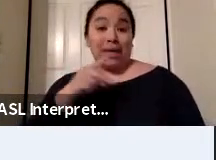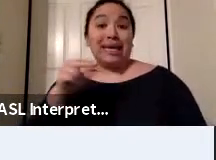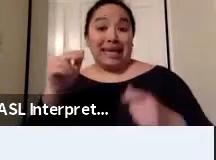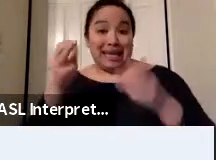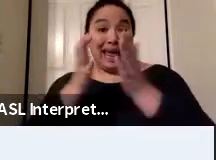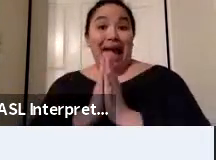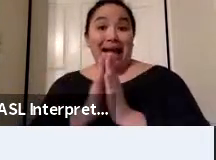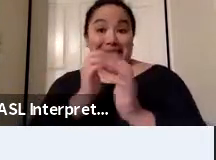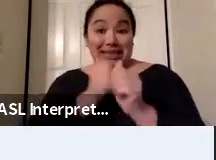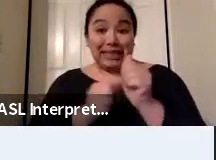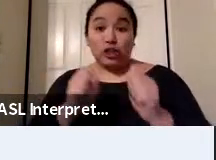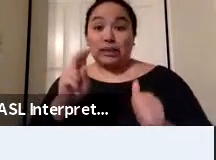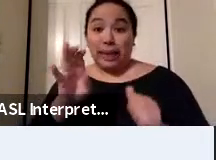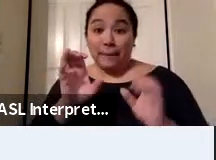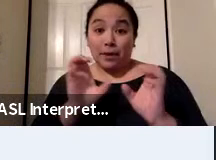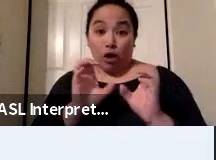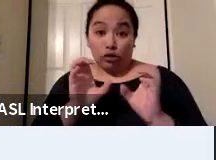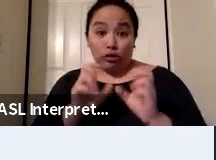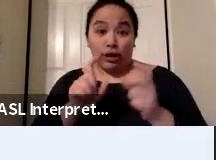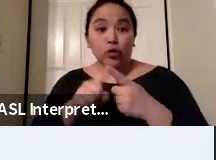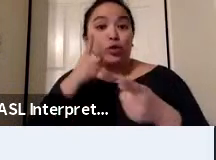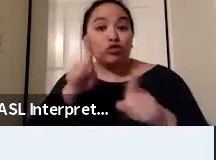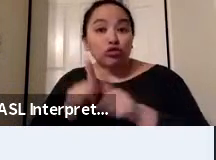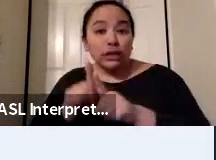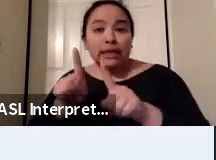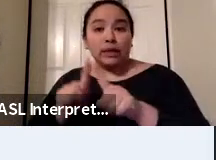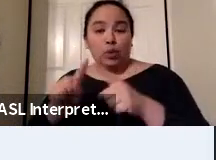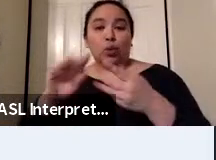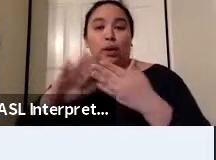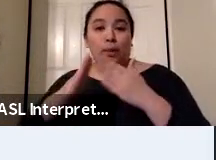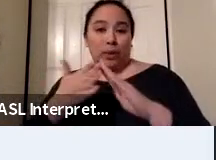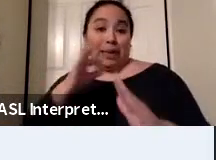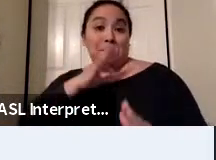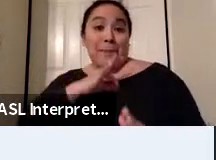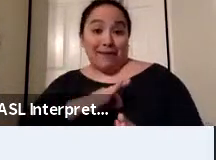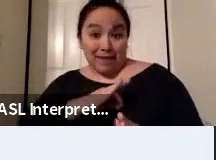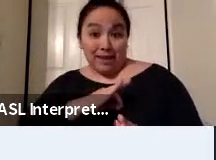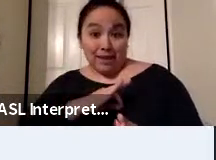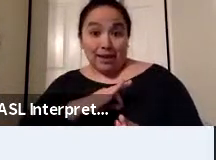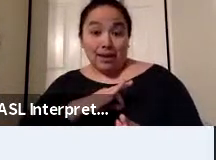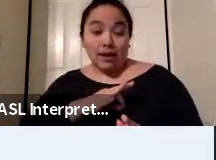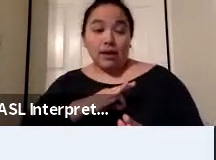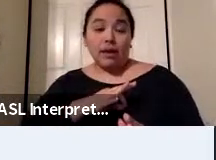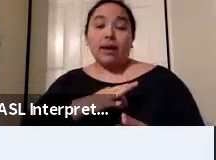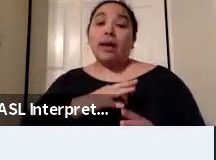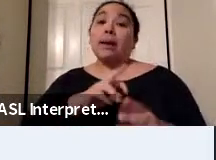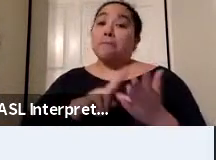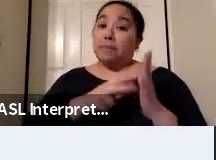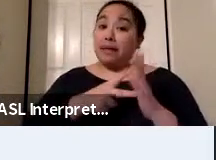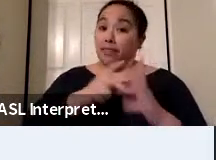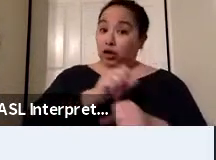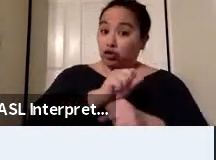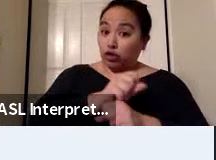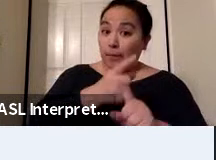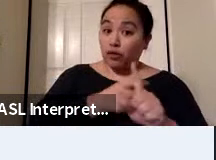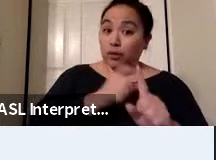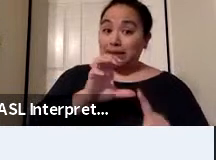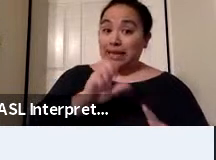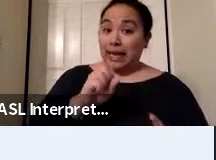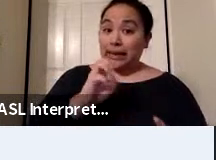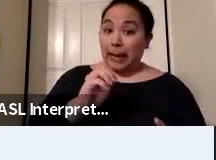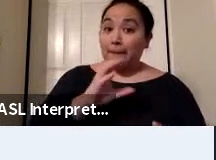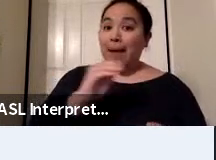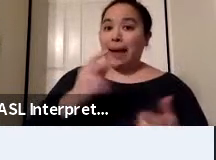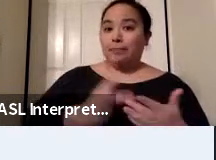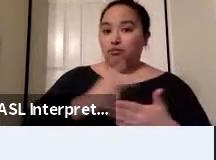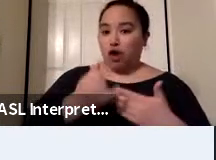the subcontractors to agree to a community benefit agreement that states that the jobs resulting from the CSMN project would